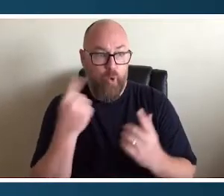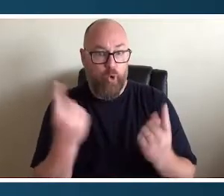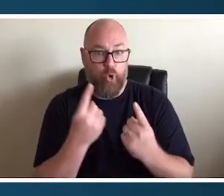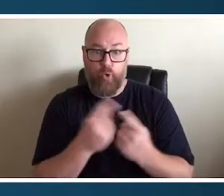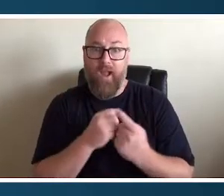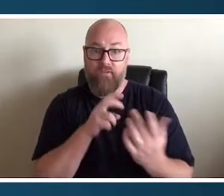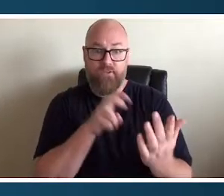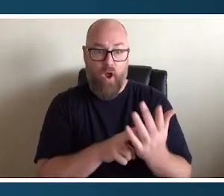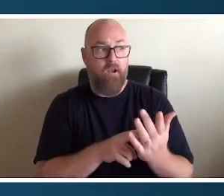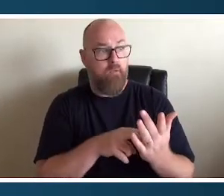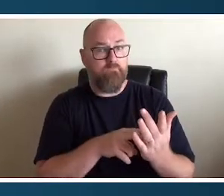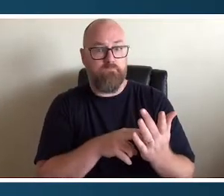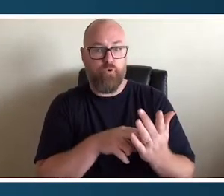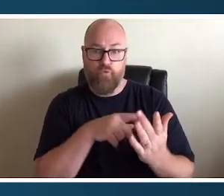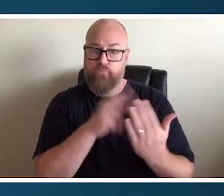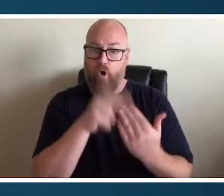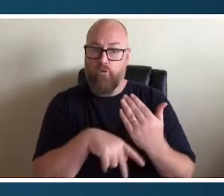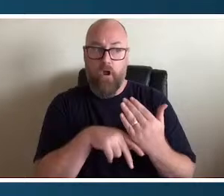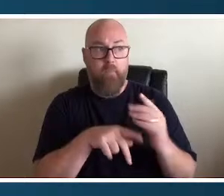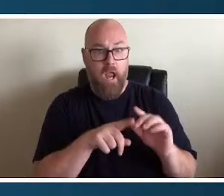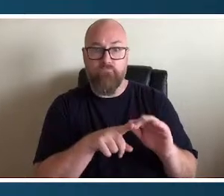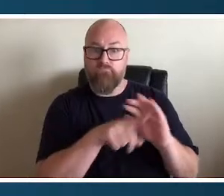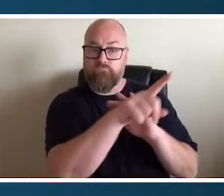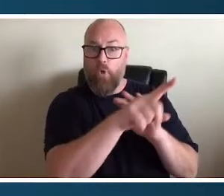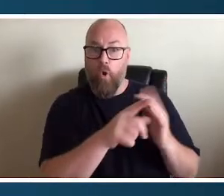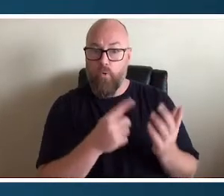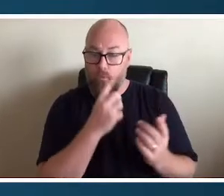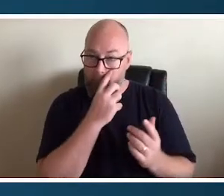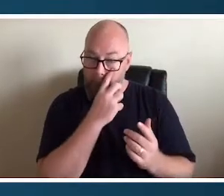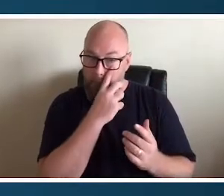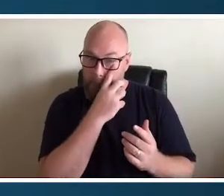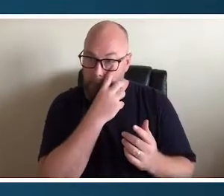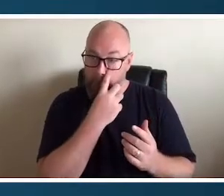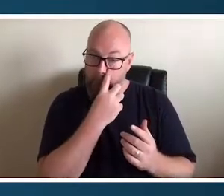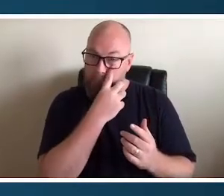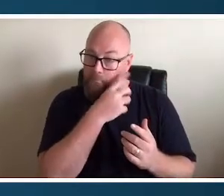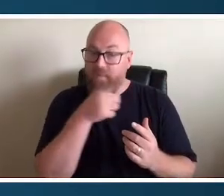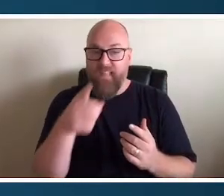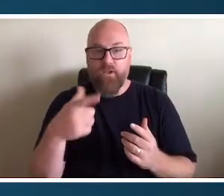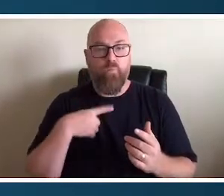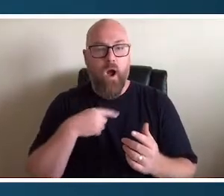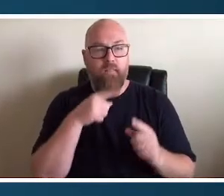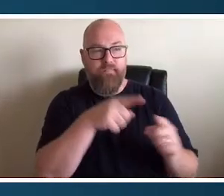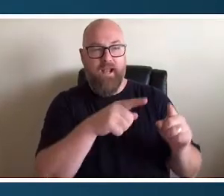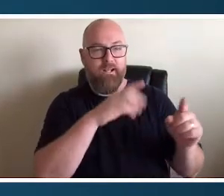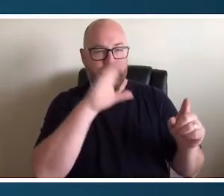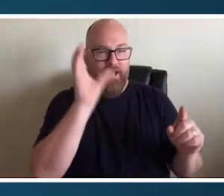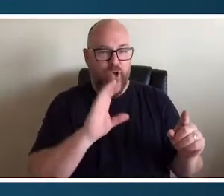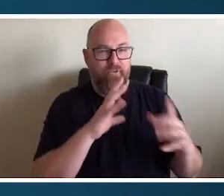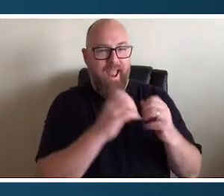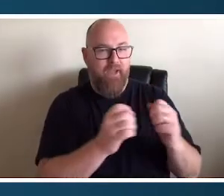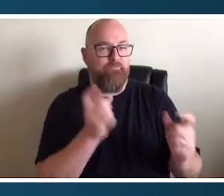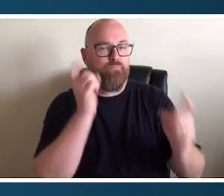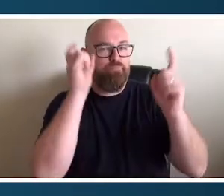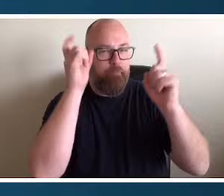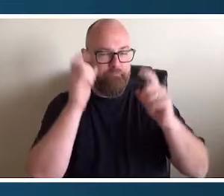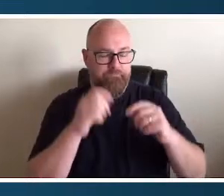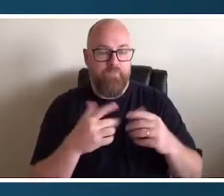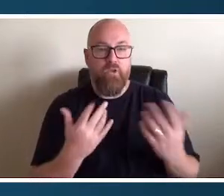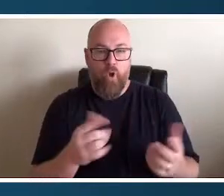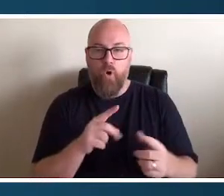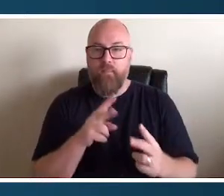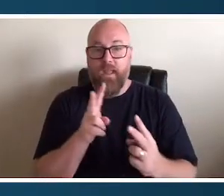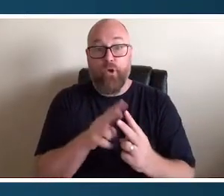off, and that's where the hottest concern from the sending country come from. So there are two options that I can see to address this